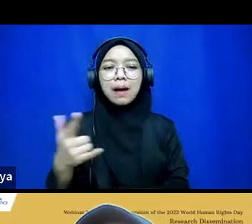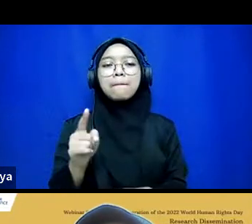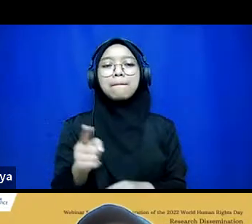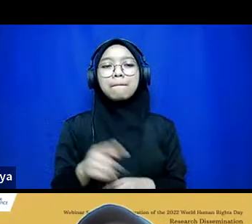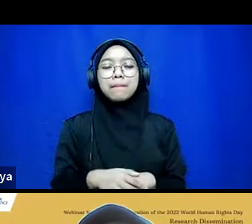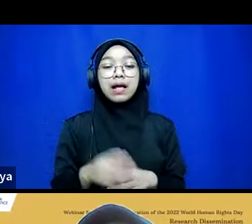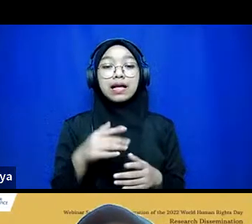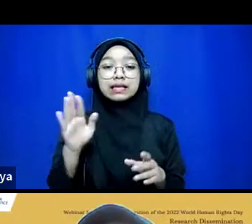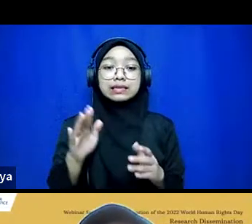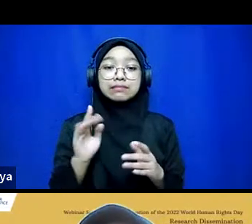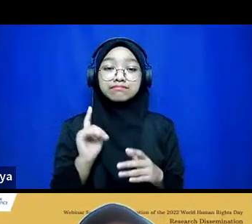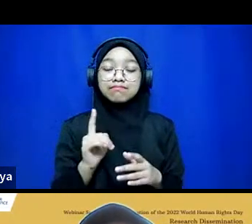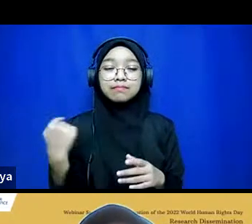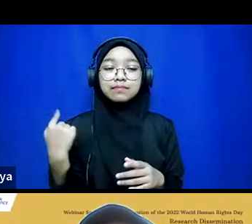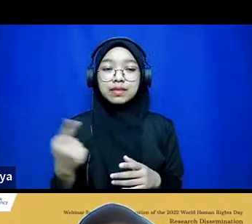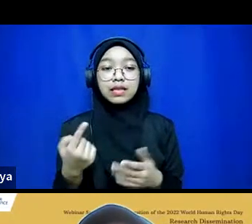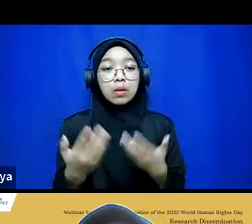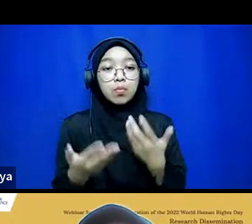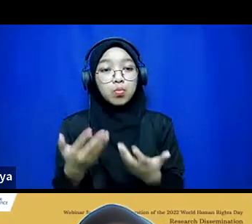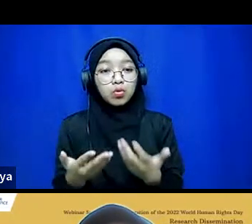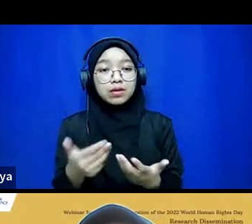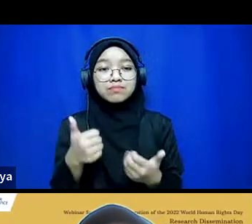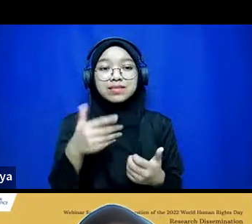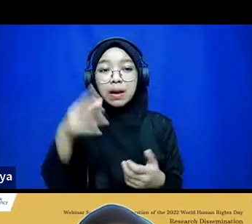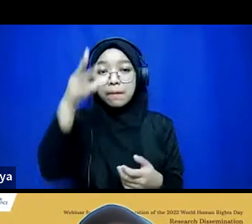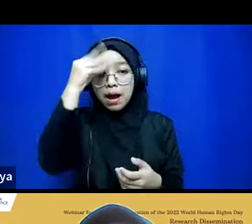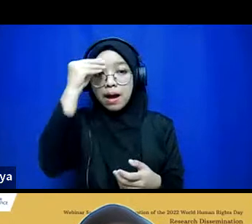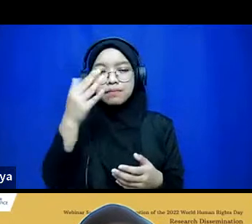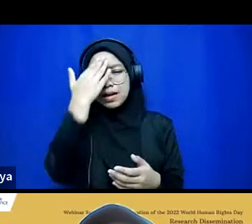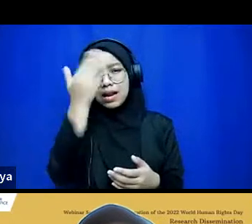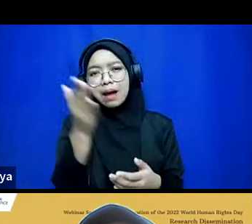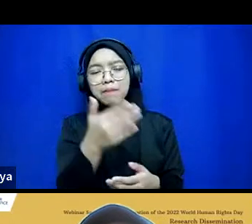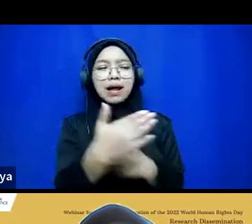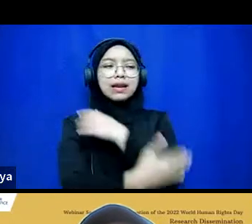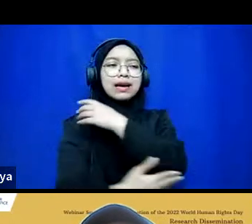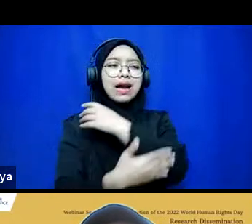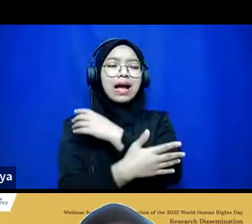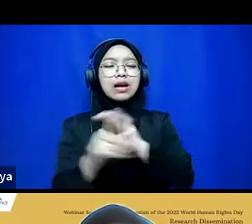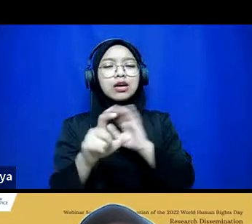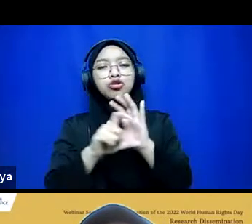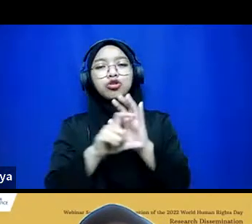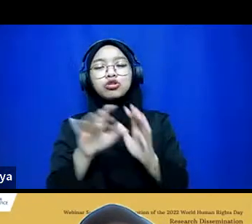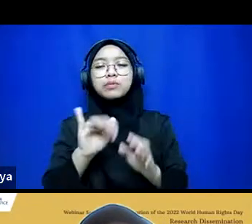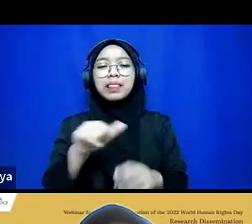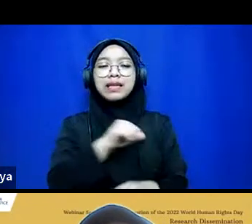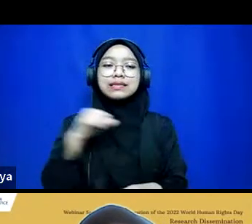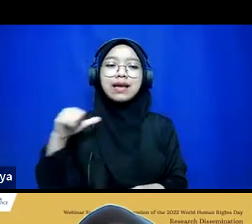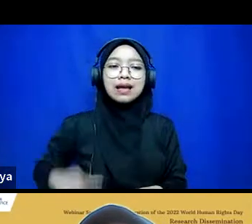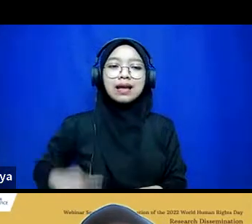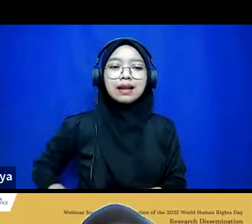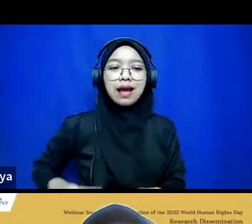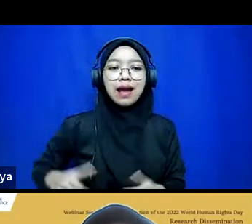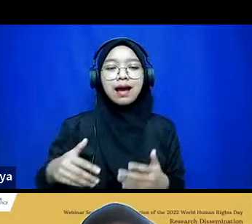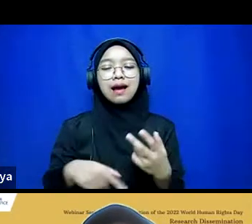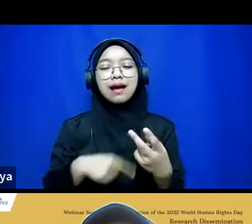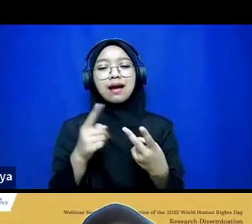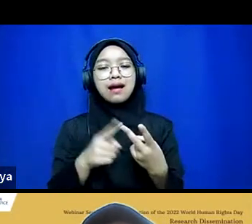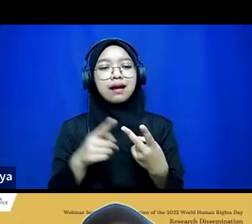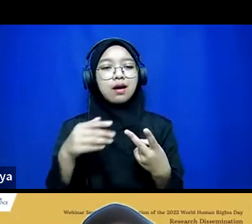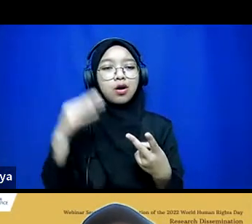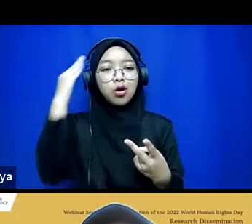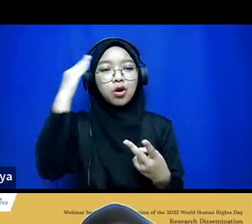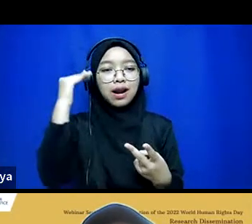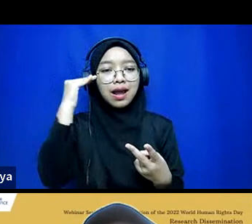perhaps can understand why a country like China, like North Korea, for